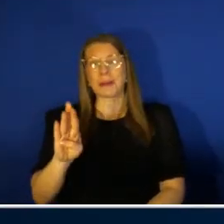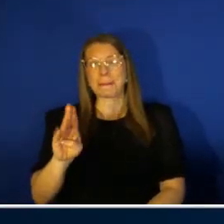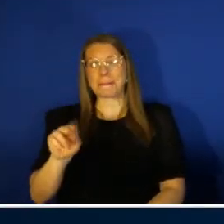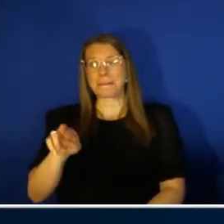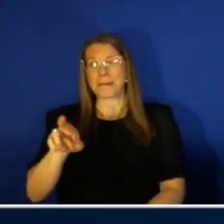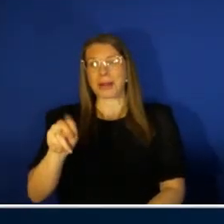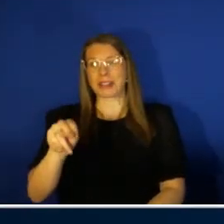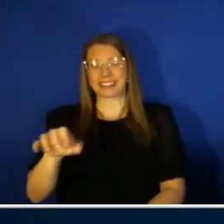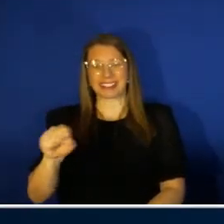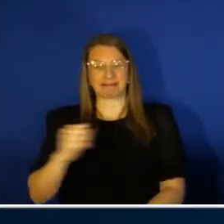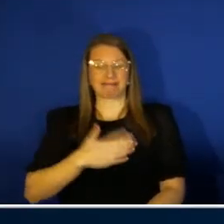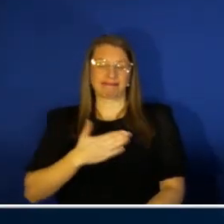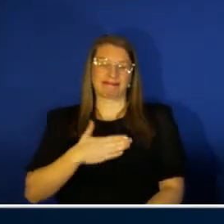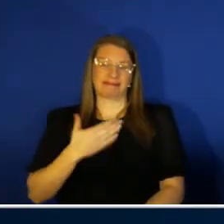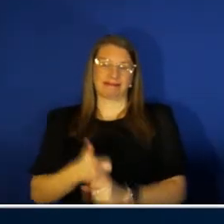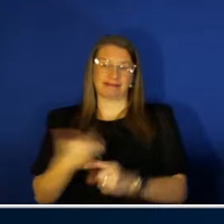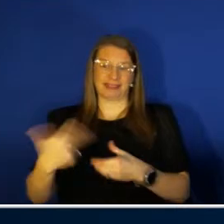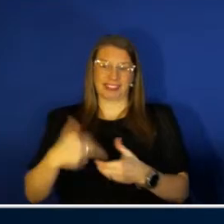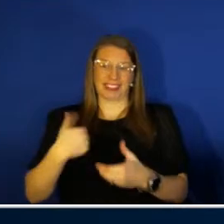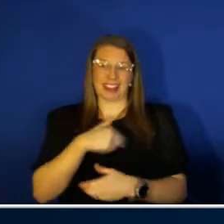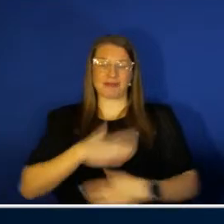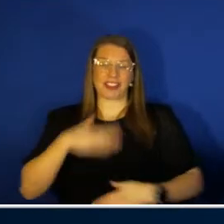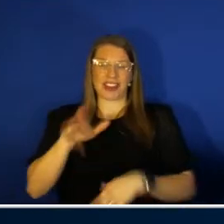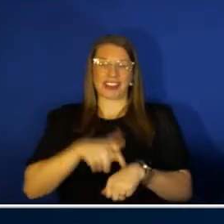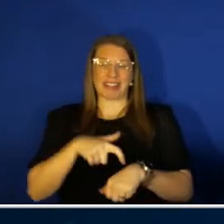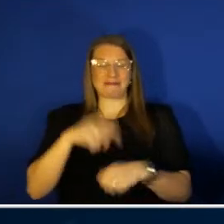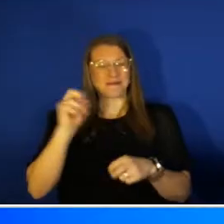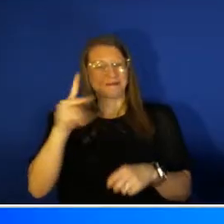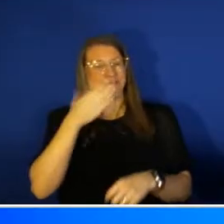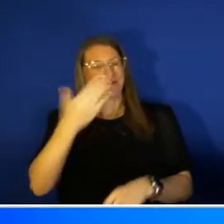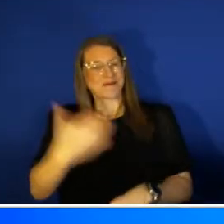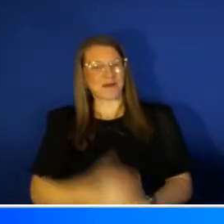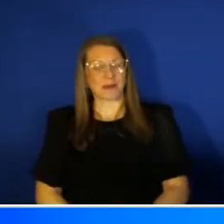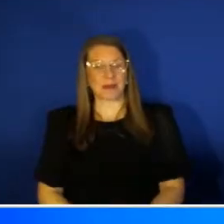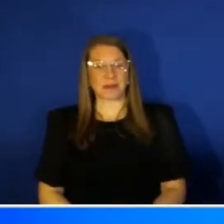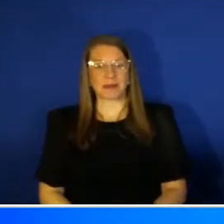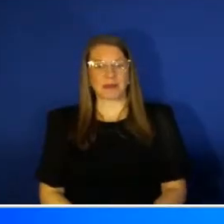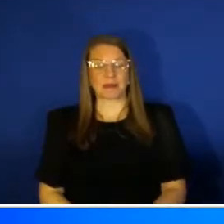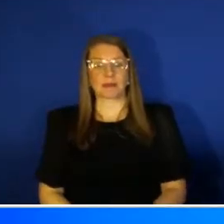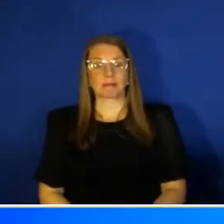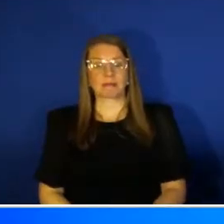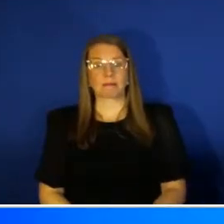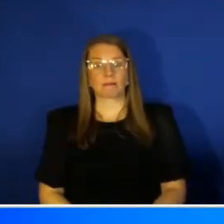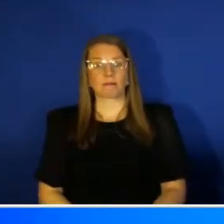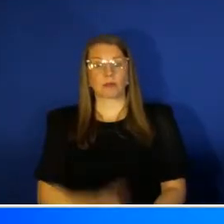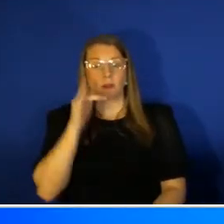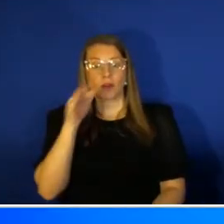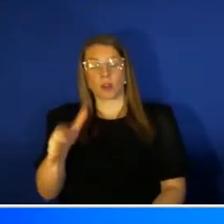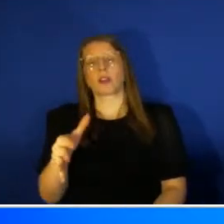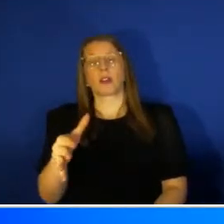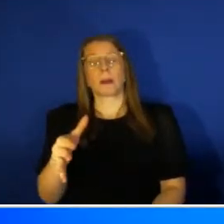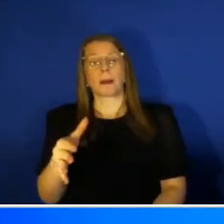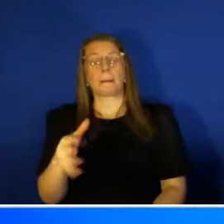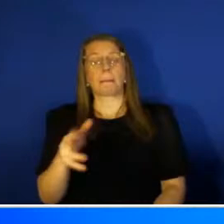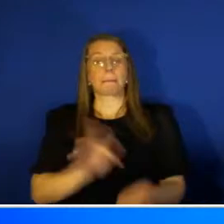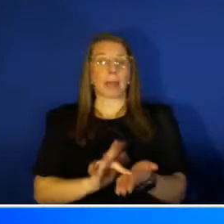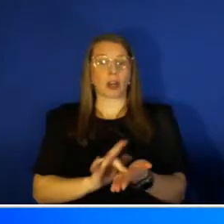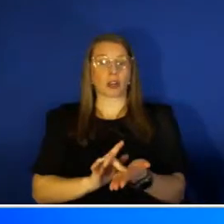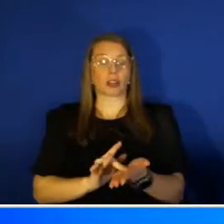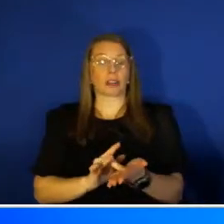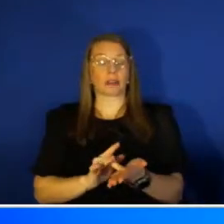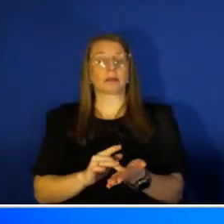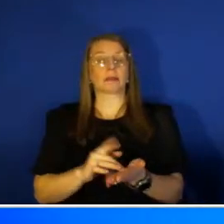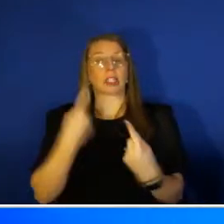your time this morning. Okay, thank you. Thank you. Future medical achievements, as we know, like a cure